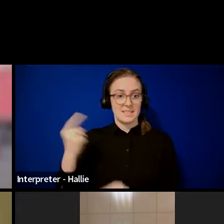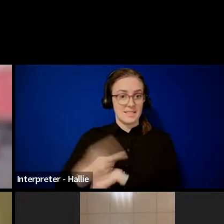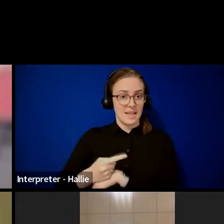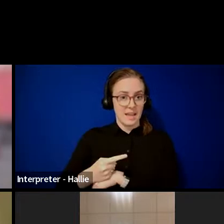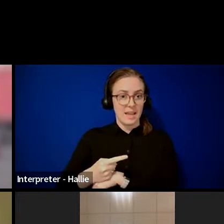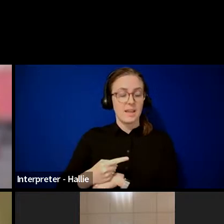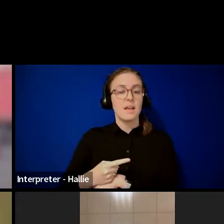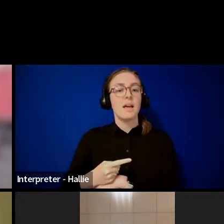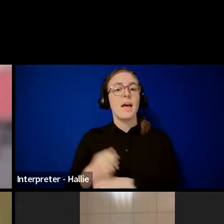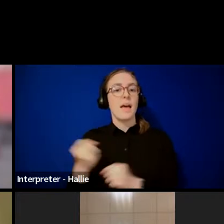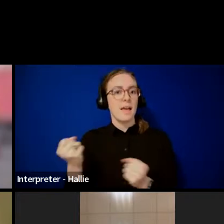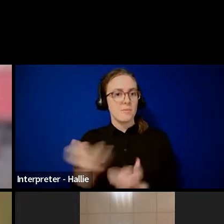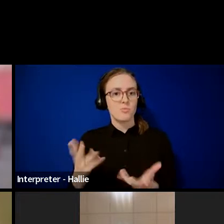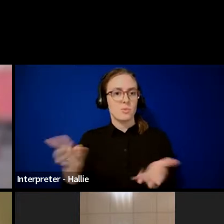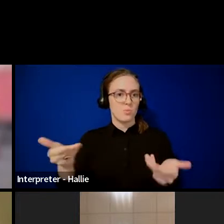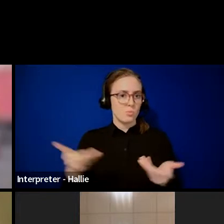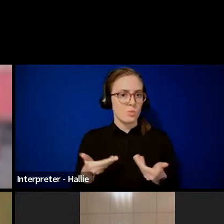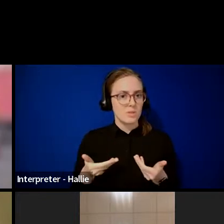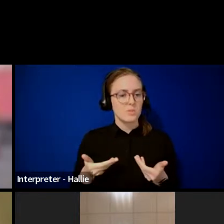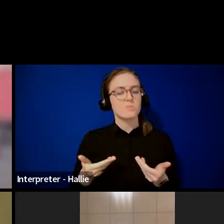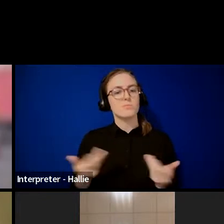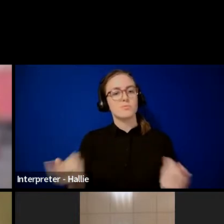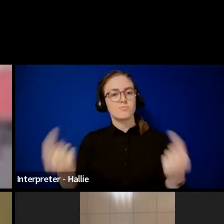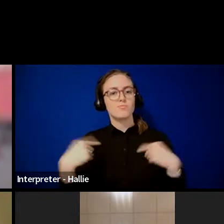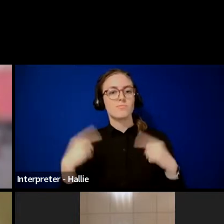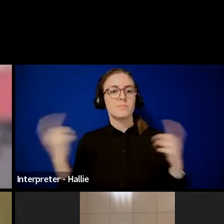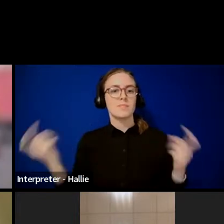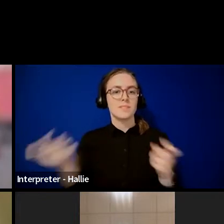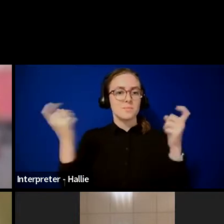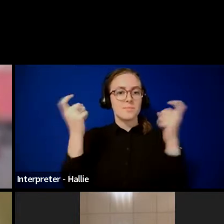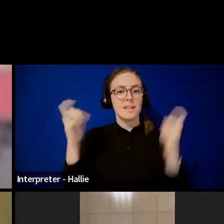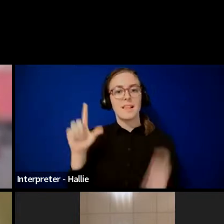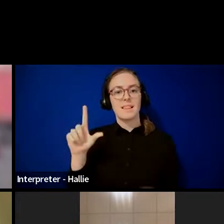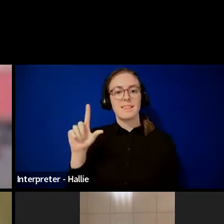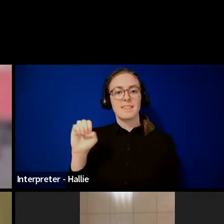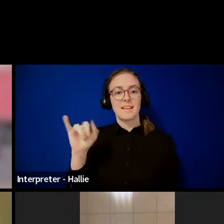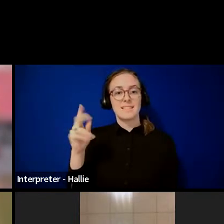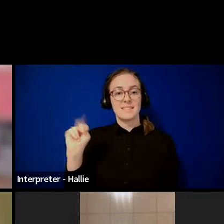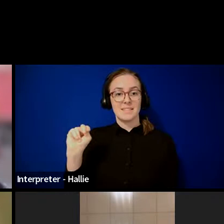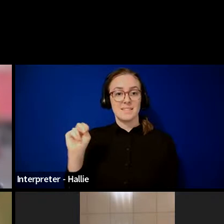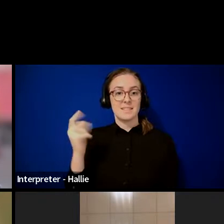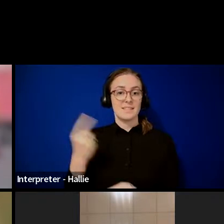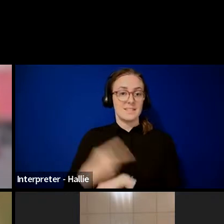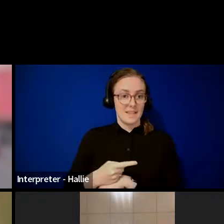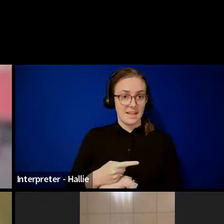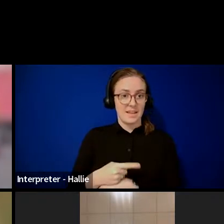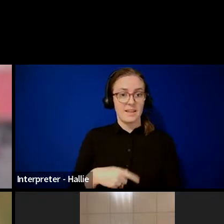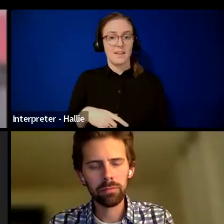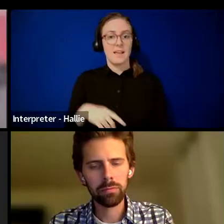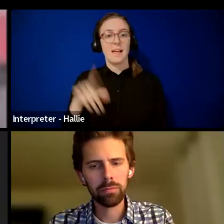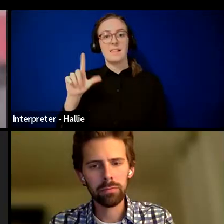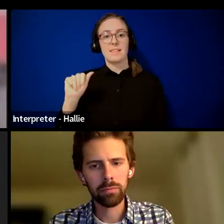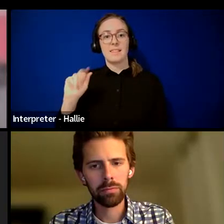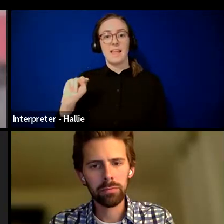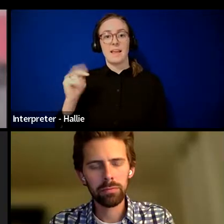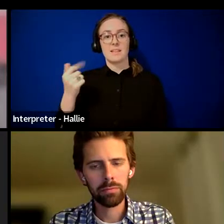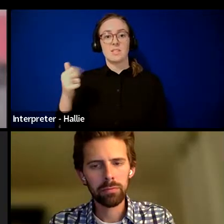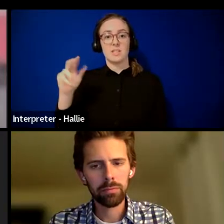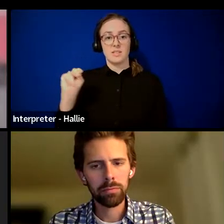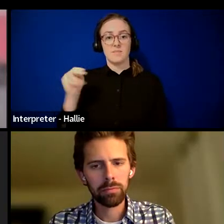is welcome to come out to celebrate License Day. It is License's